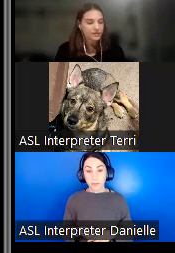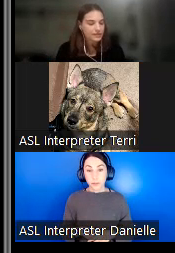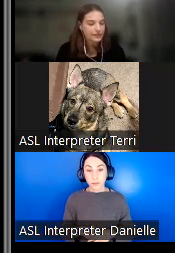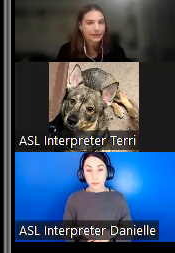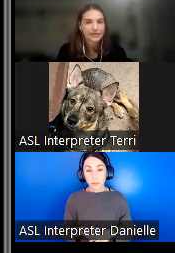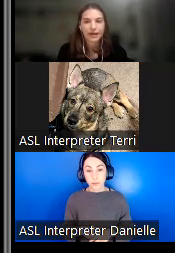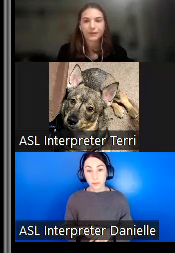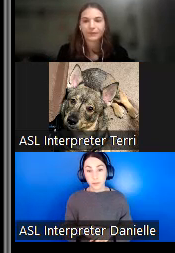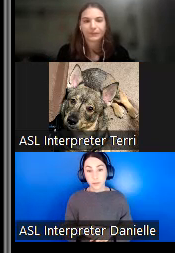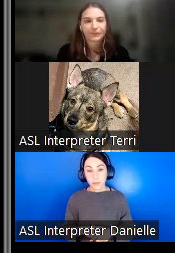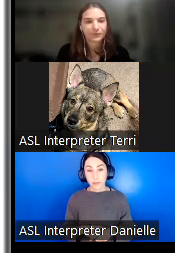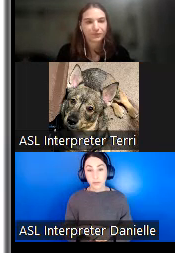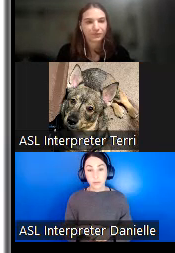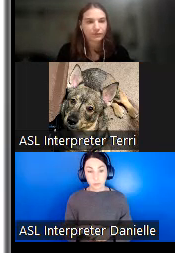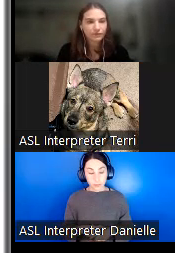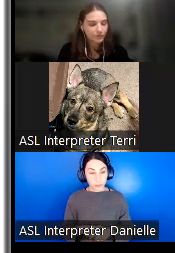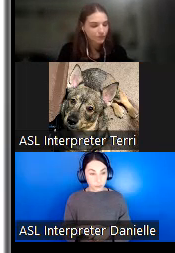All right, next slide.